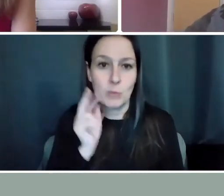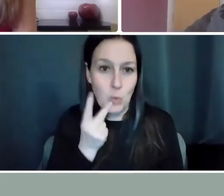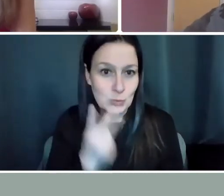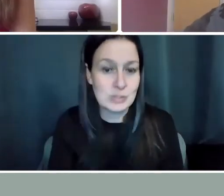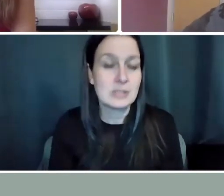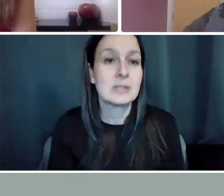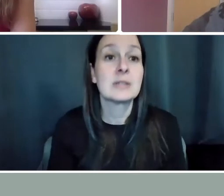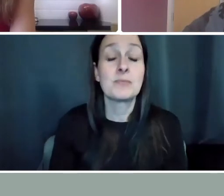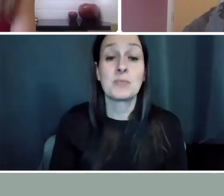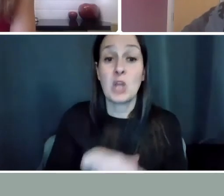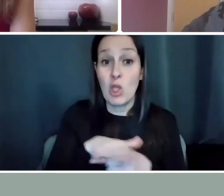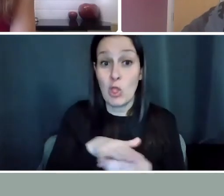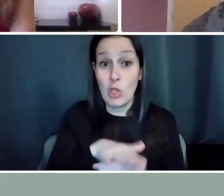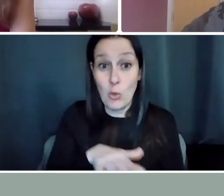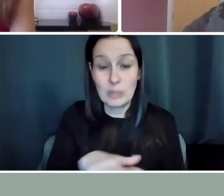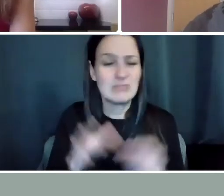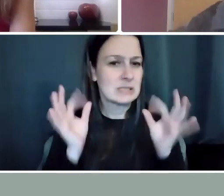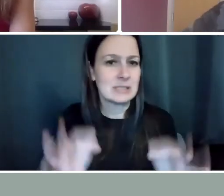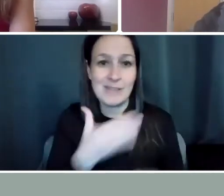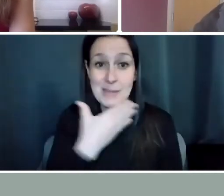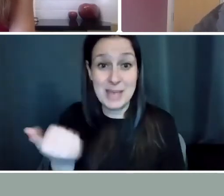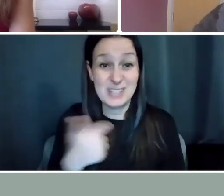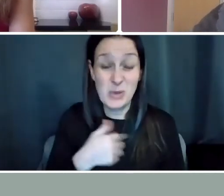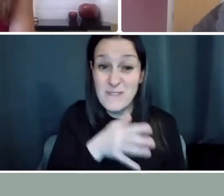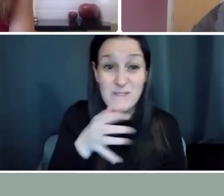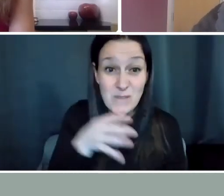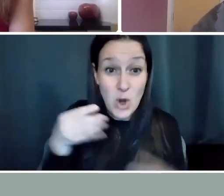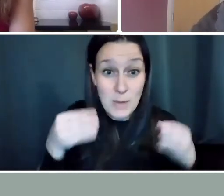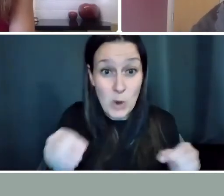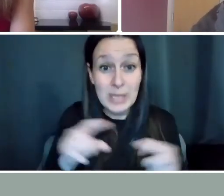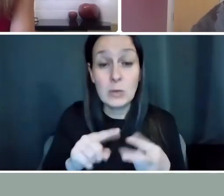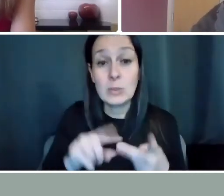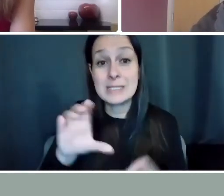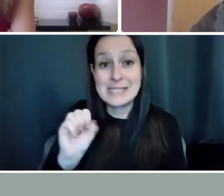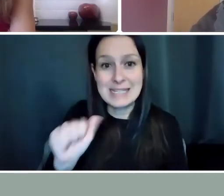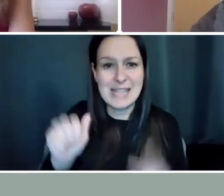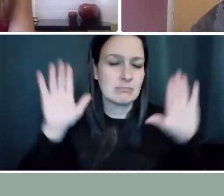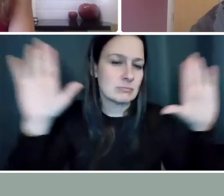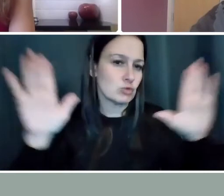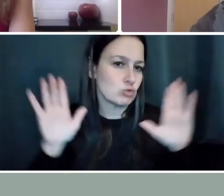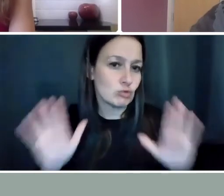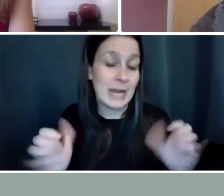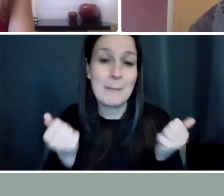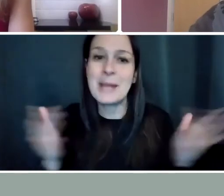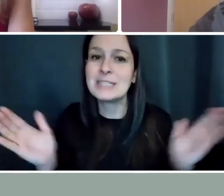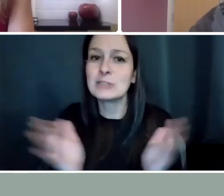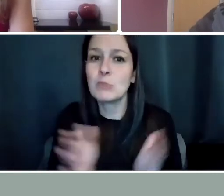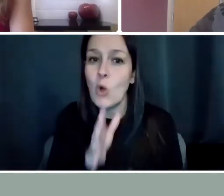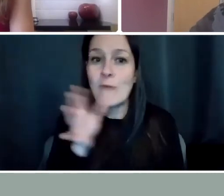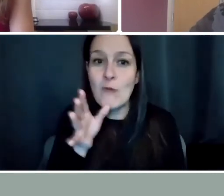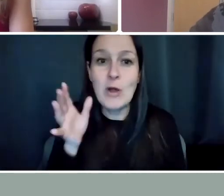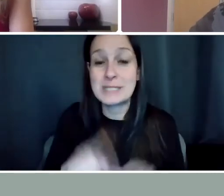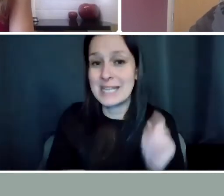local is definitely the best. So if you have a farmer's market, if you have a CSA, it's great. And a lot of small farms